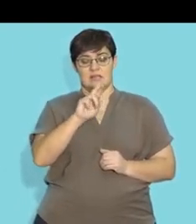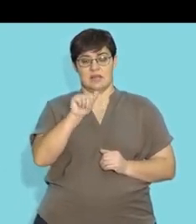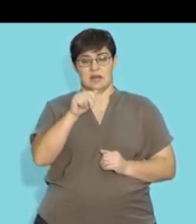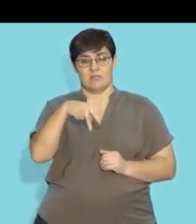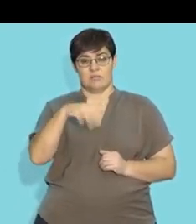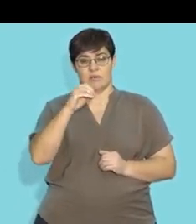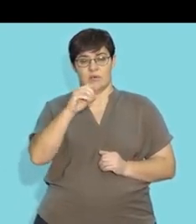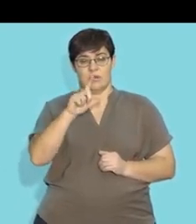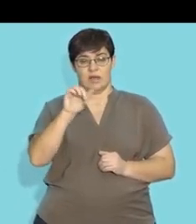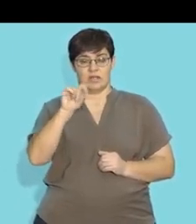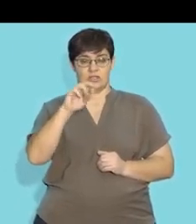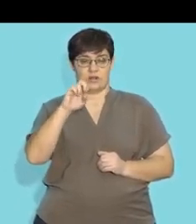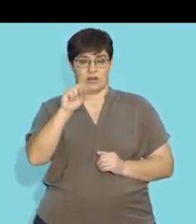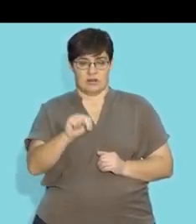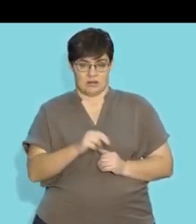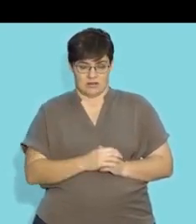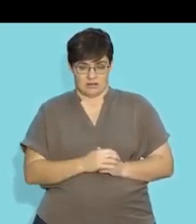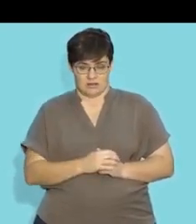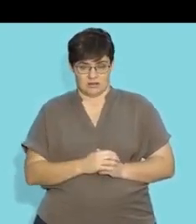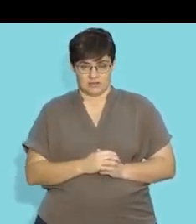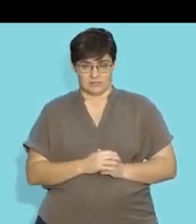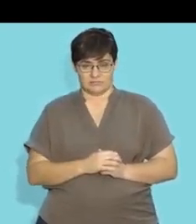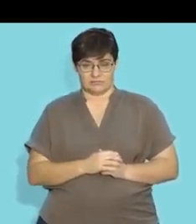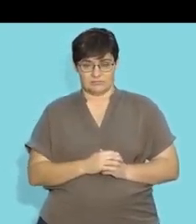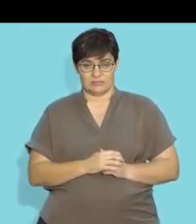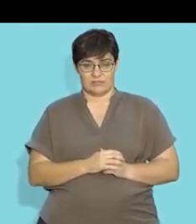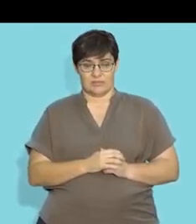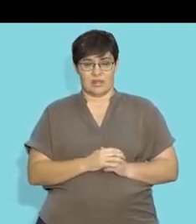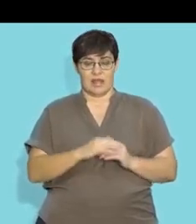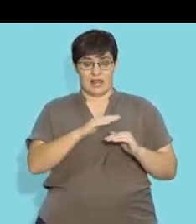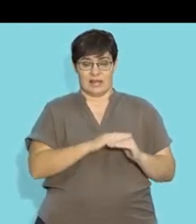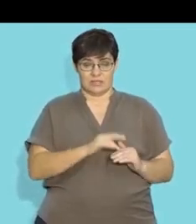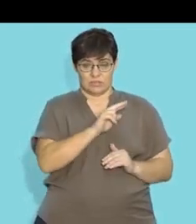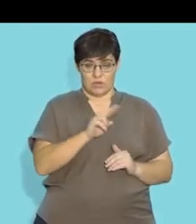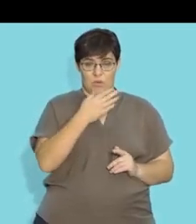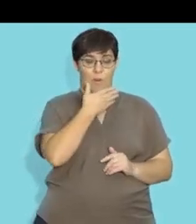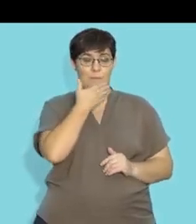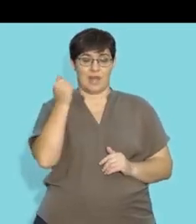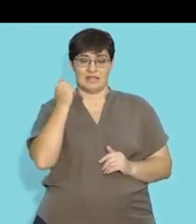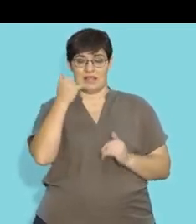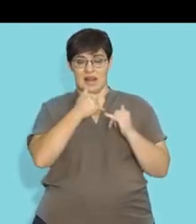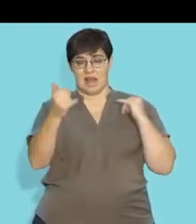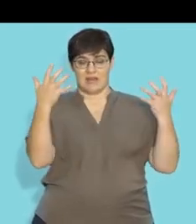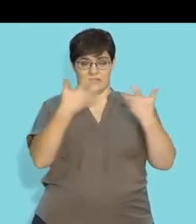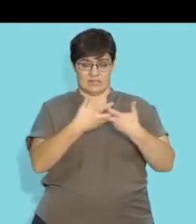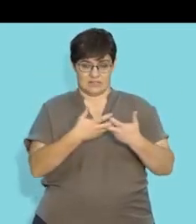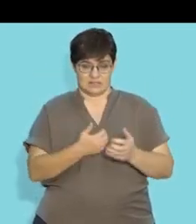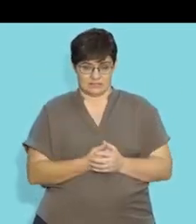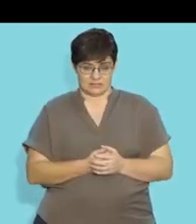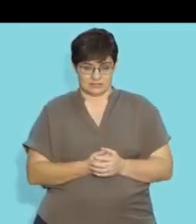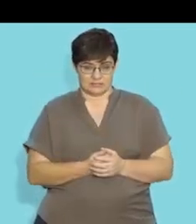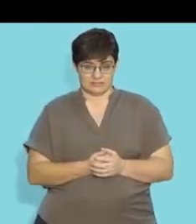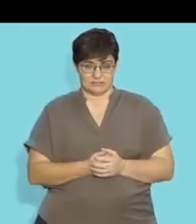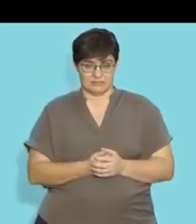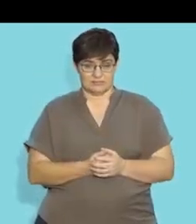Now, we have our least square regression, or the best line of, the best line